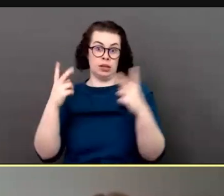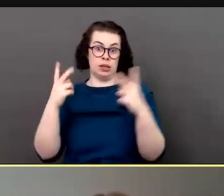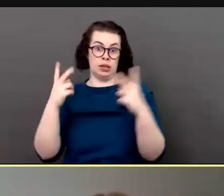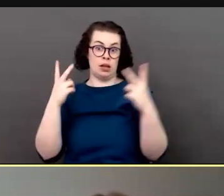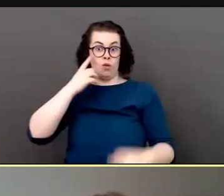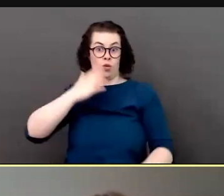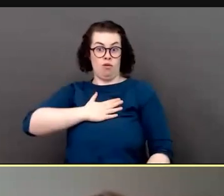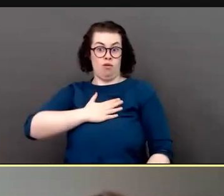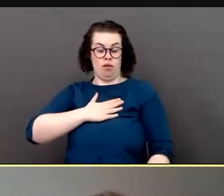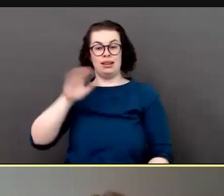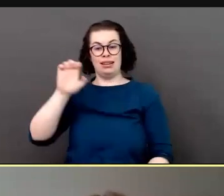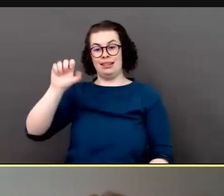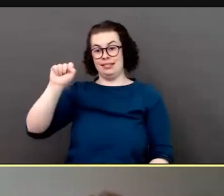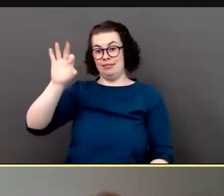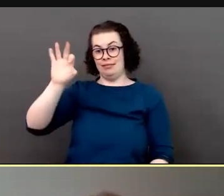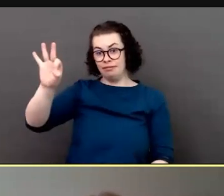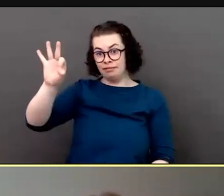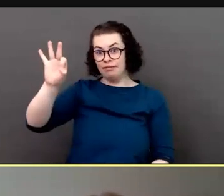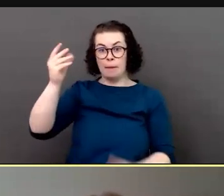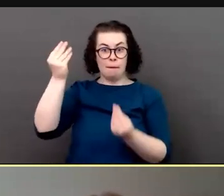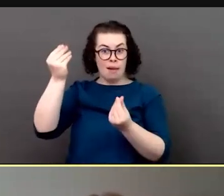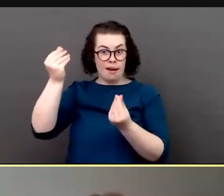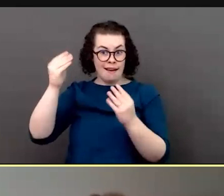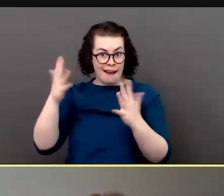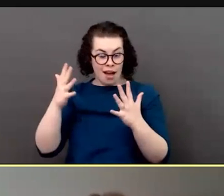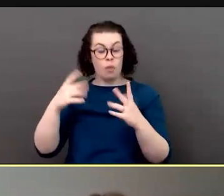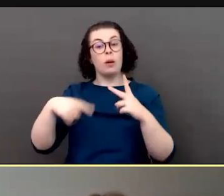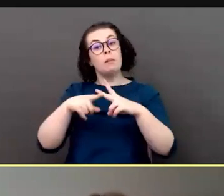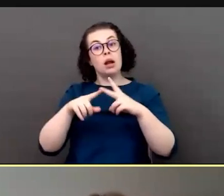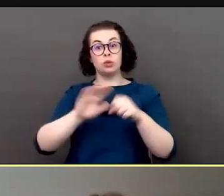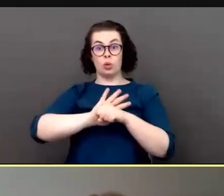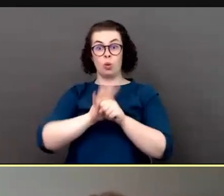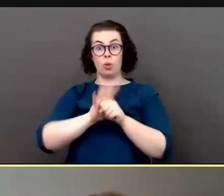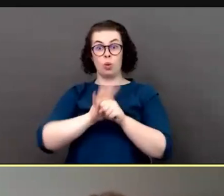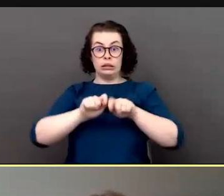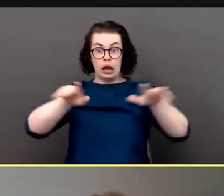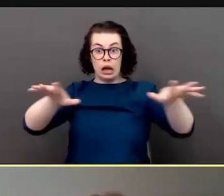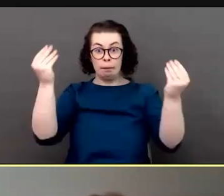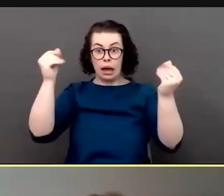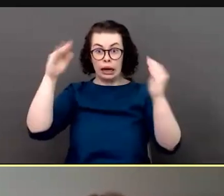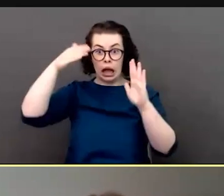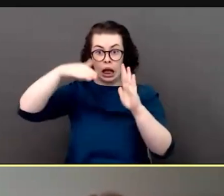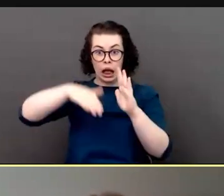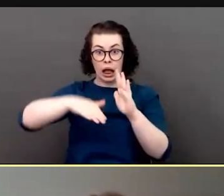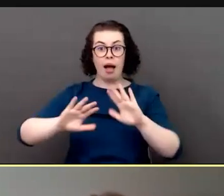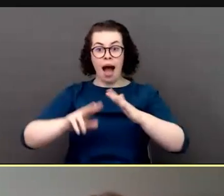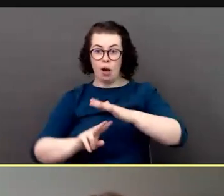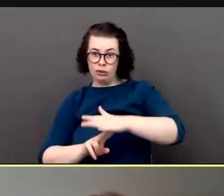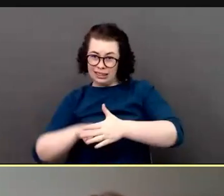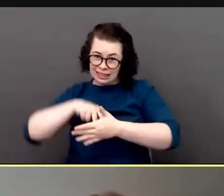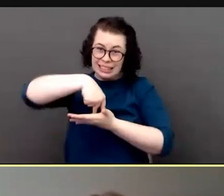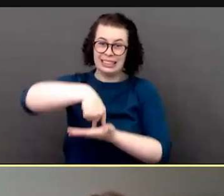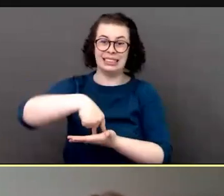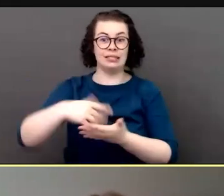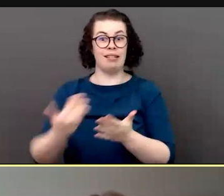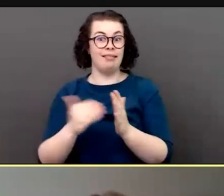funds, also to support the recovery from the COVID crisis, and provides a great opportunity in the